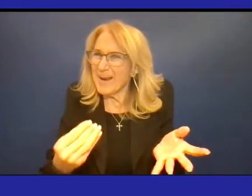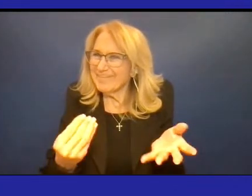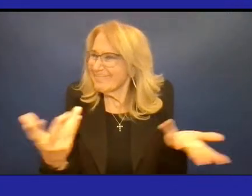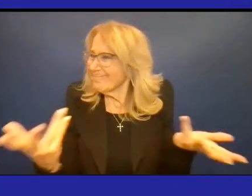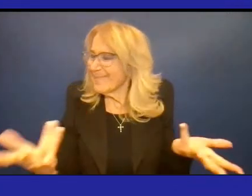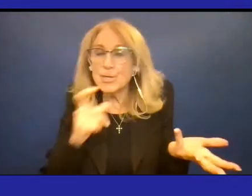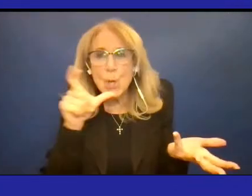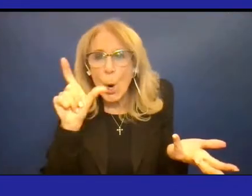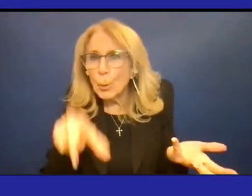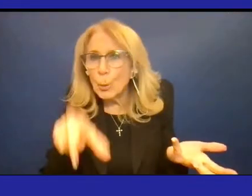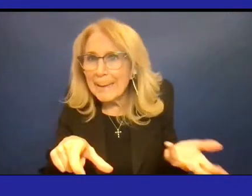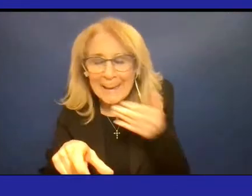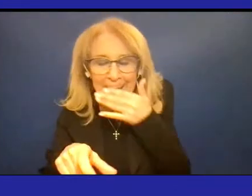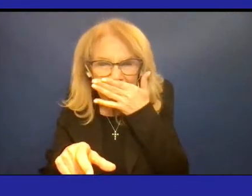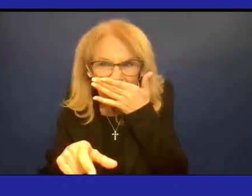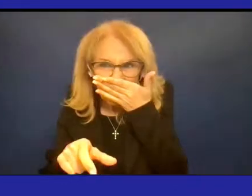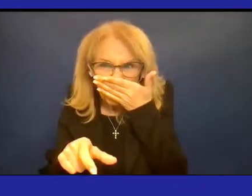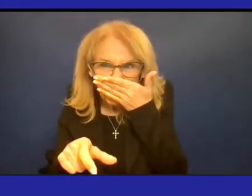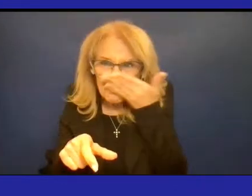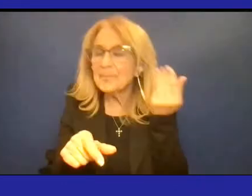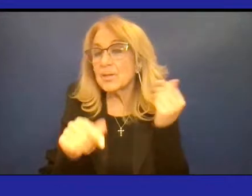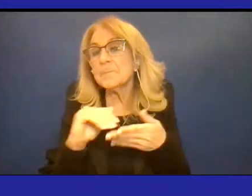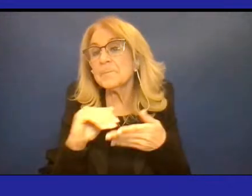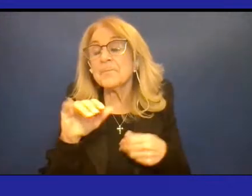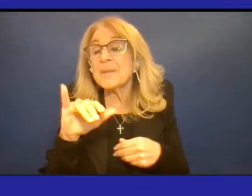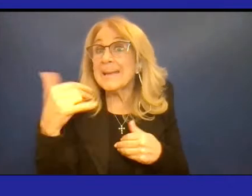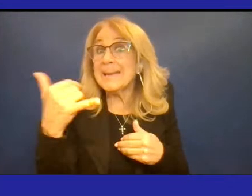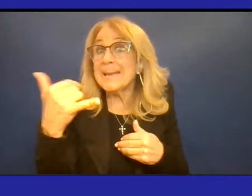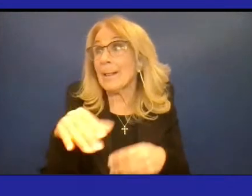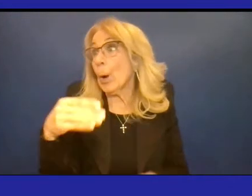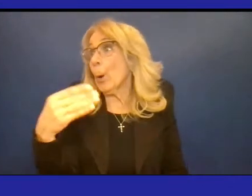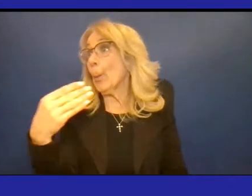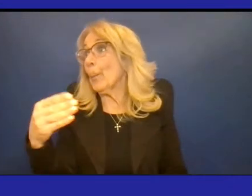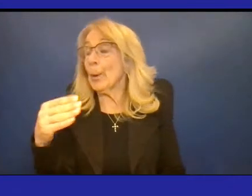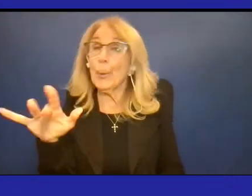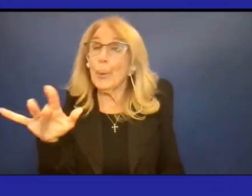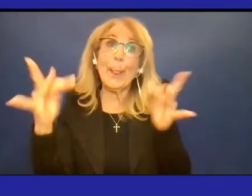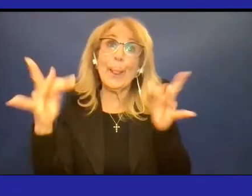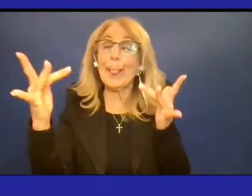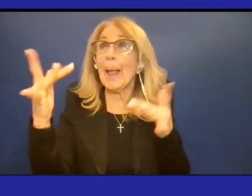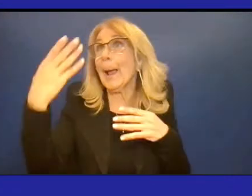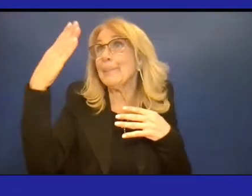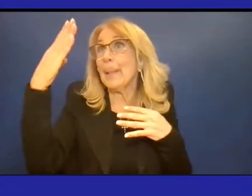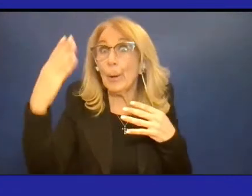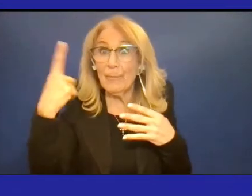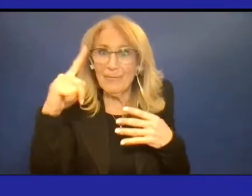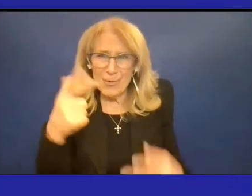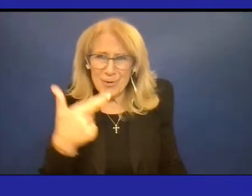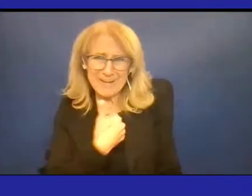need the yellow and the blue and the light blue for ourselves.